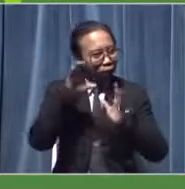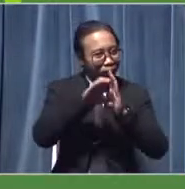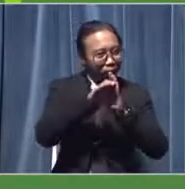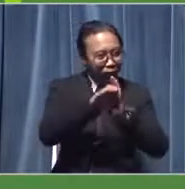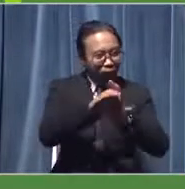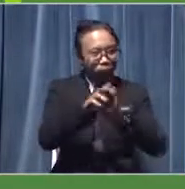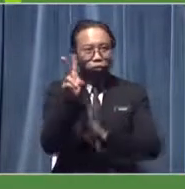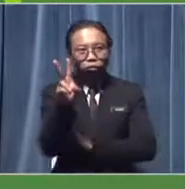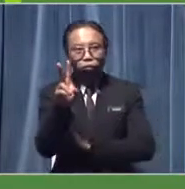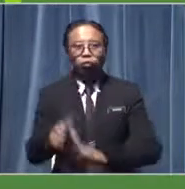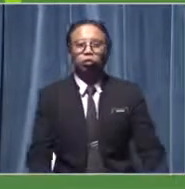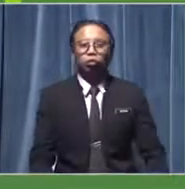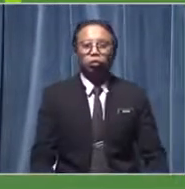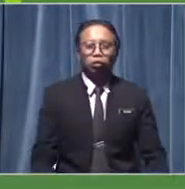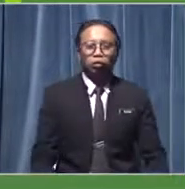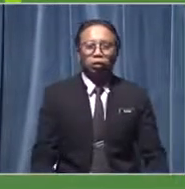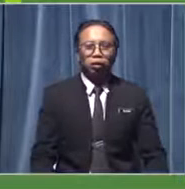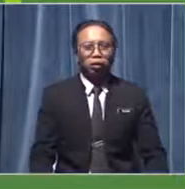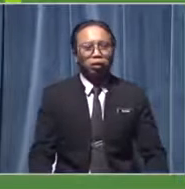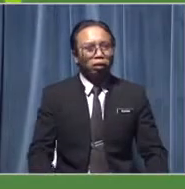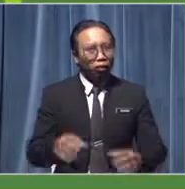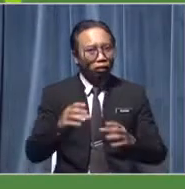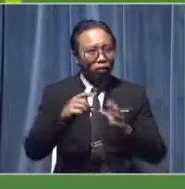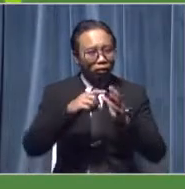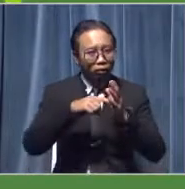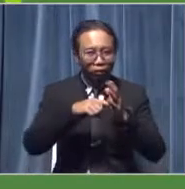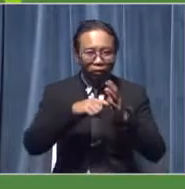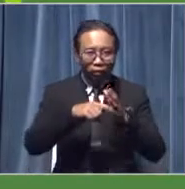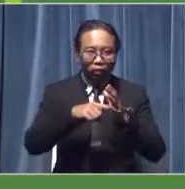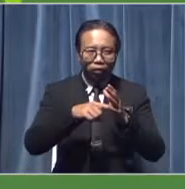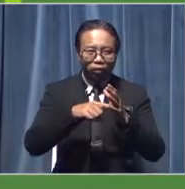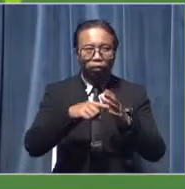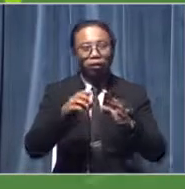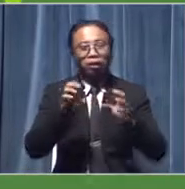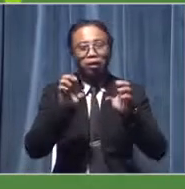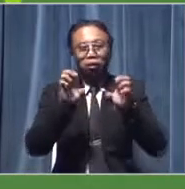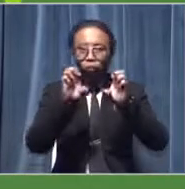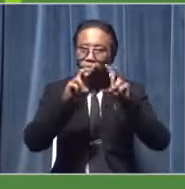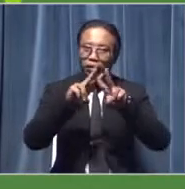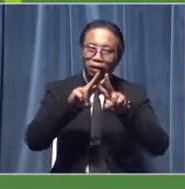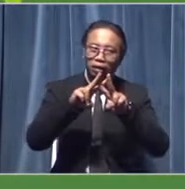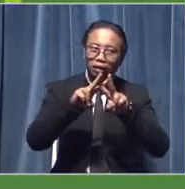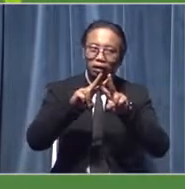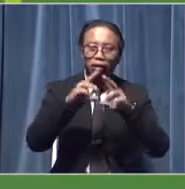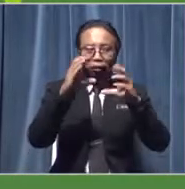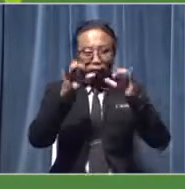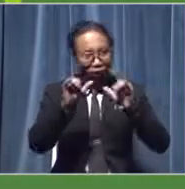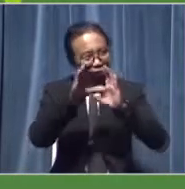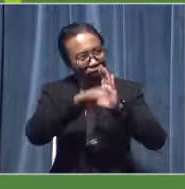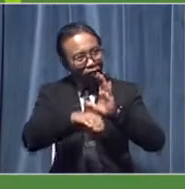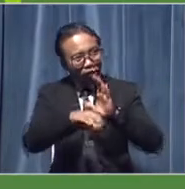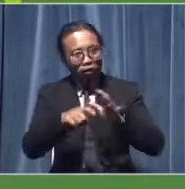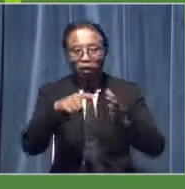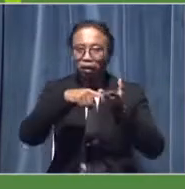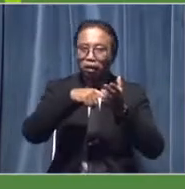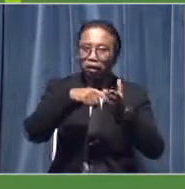2. Determine the equivalent capacitance as shown in the figure. All